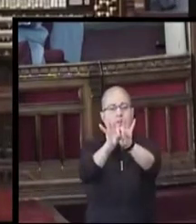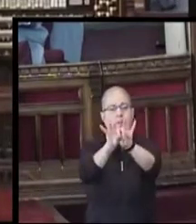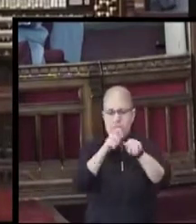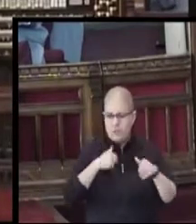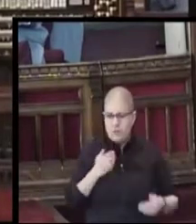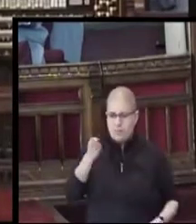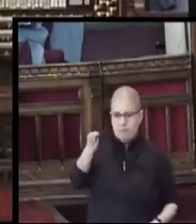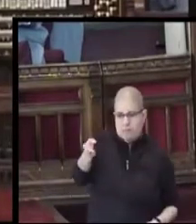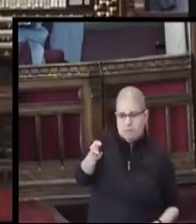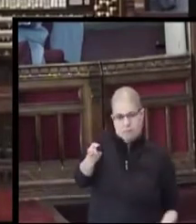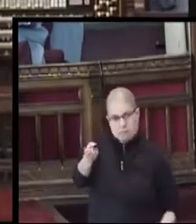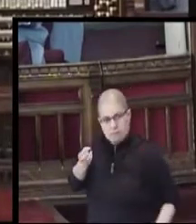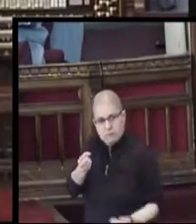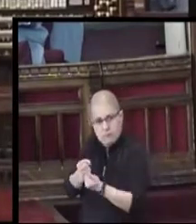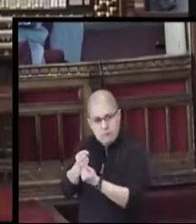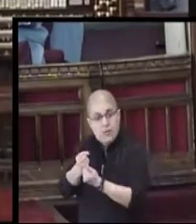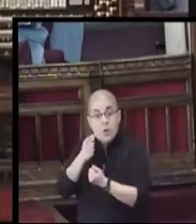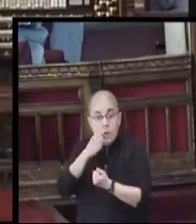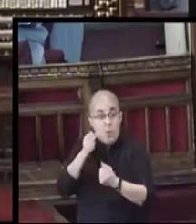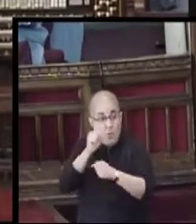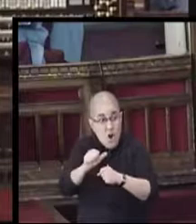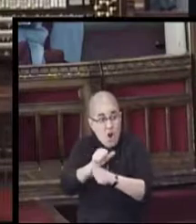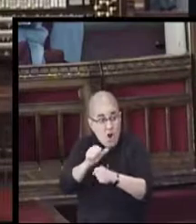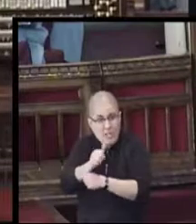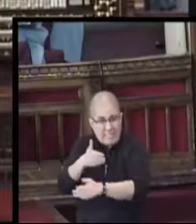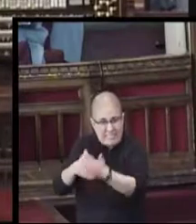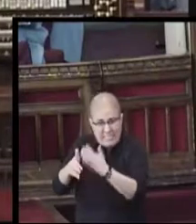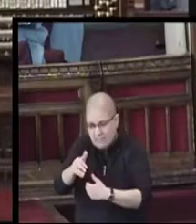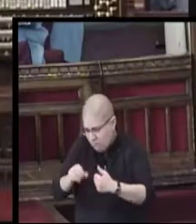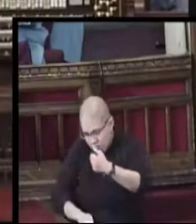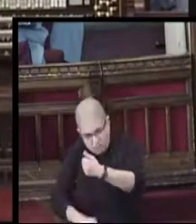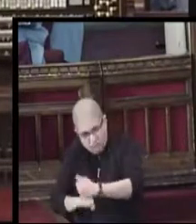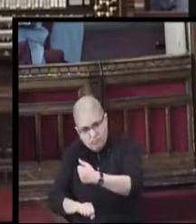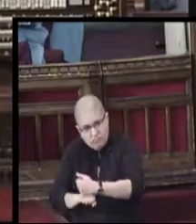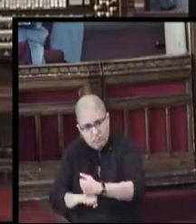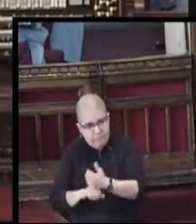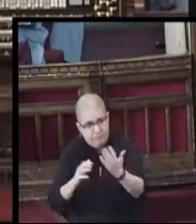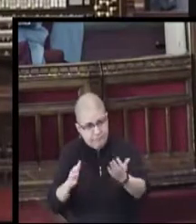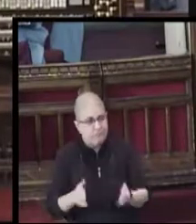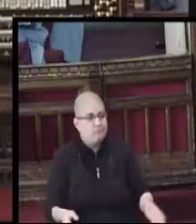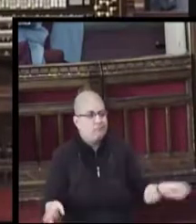be there with those folks who are on the front lines. So in conclusion,